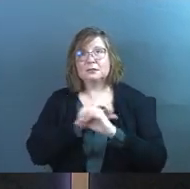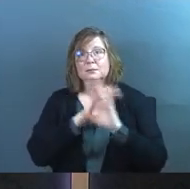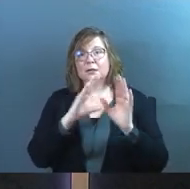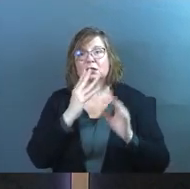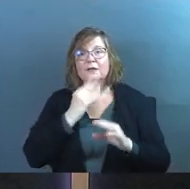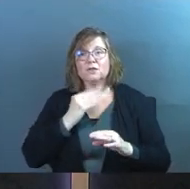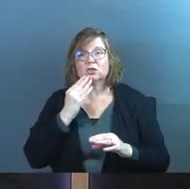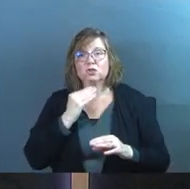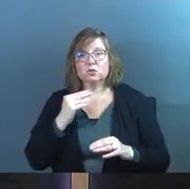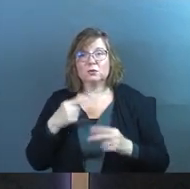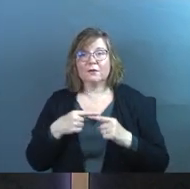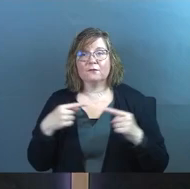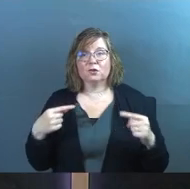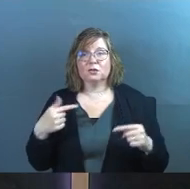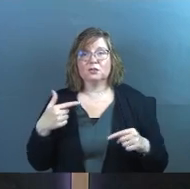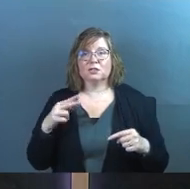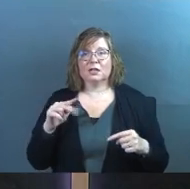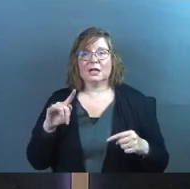the Jews and the Gentiles,